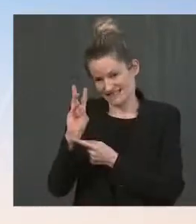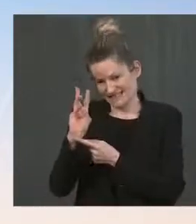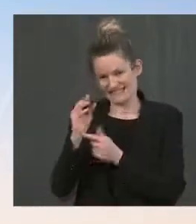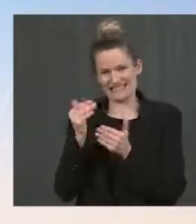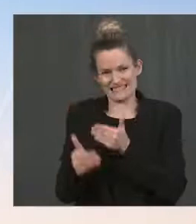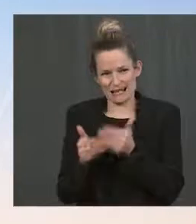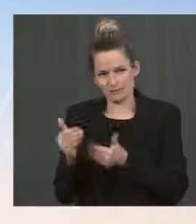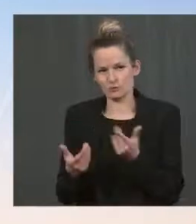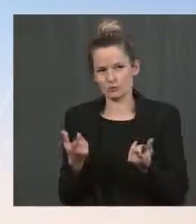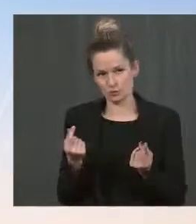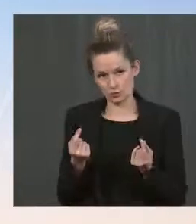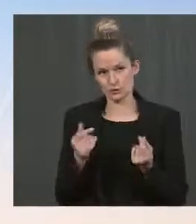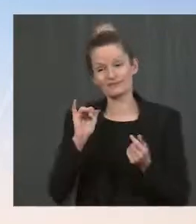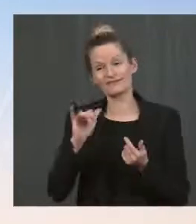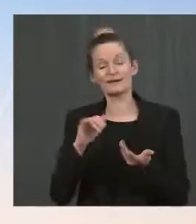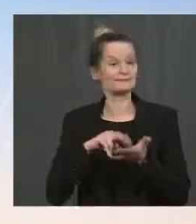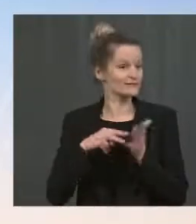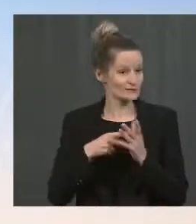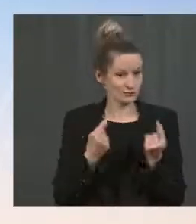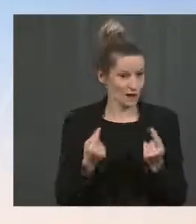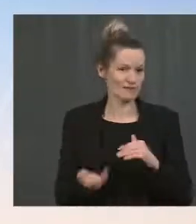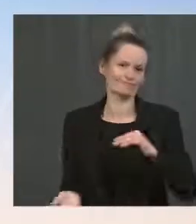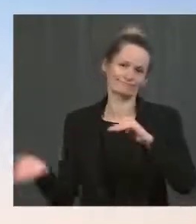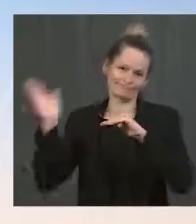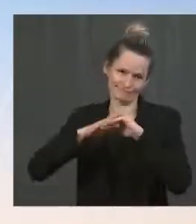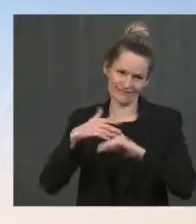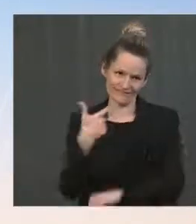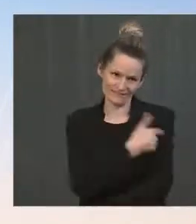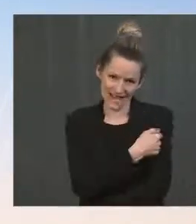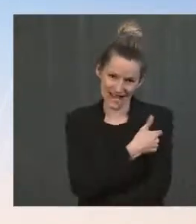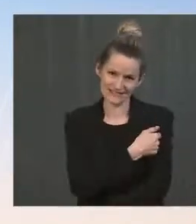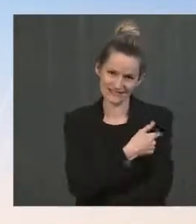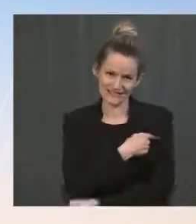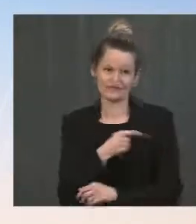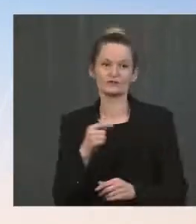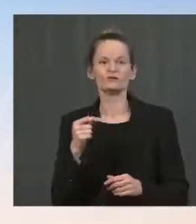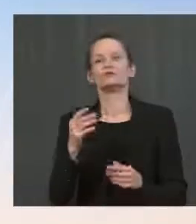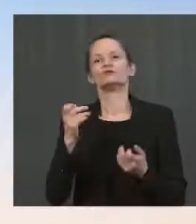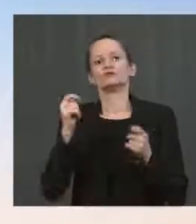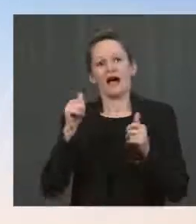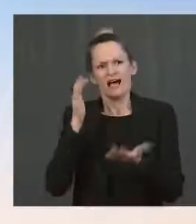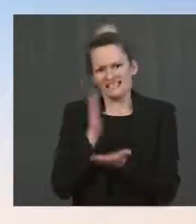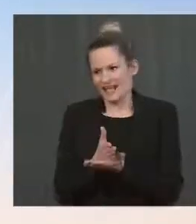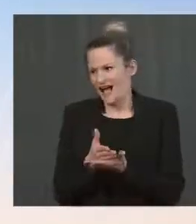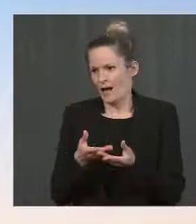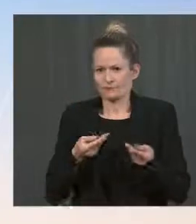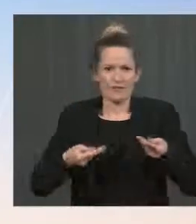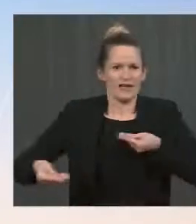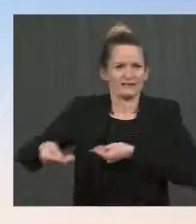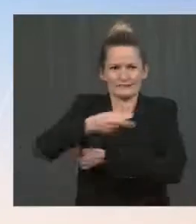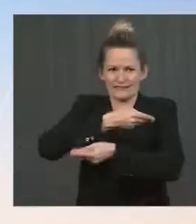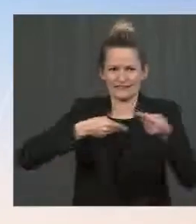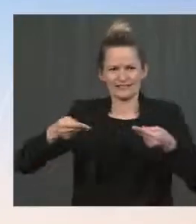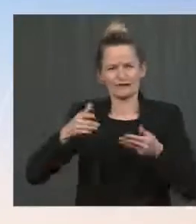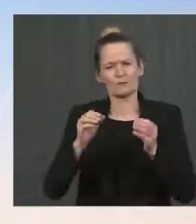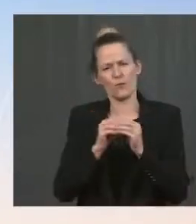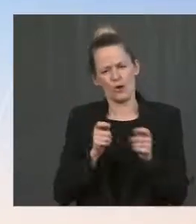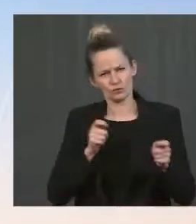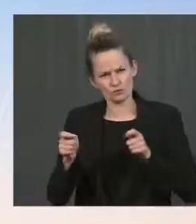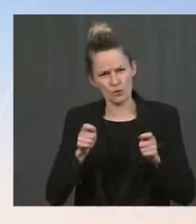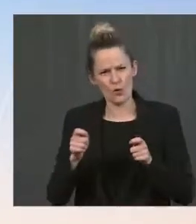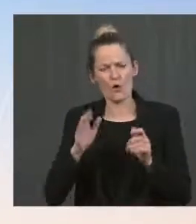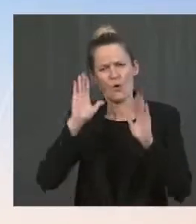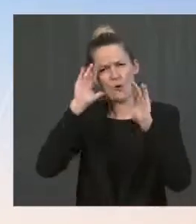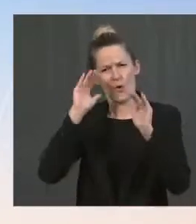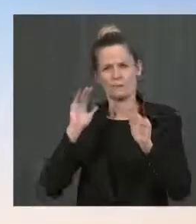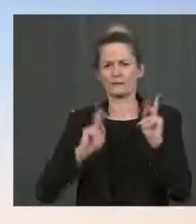vaccinations will stop the spread of the pandemic, will get the pandemic under control, will return people to normal life. That's what our objective is.